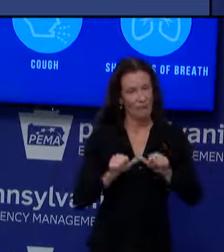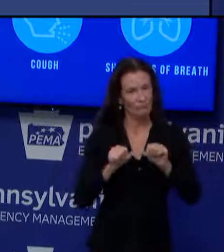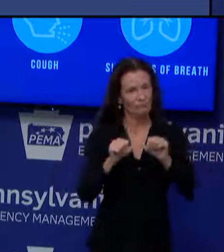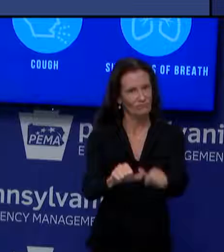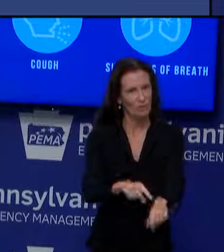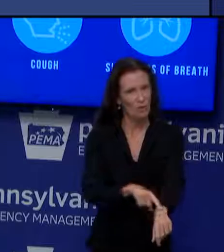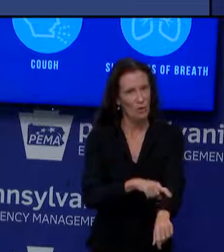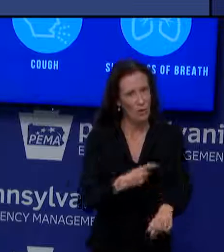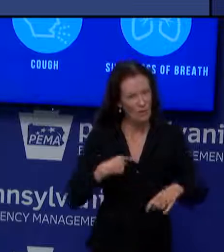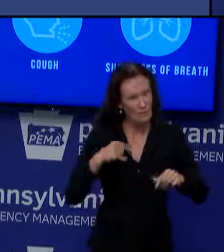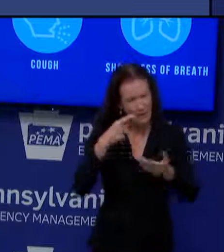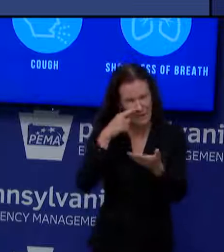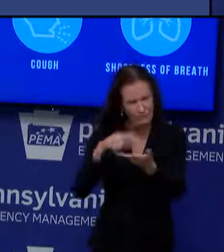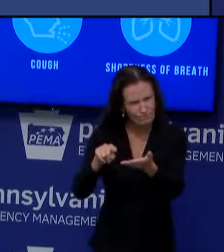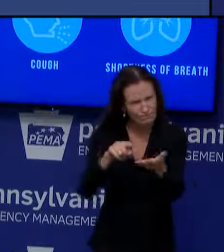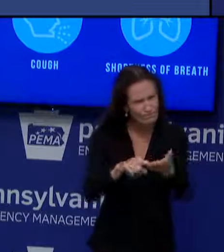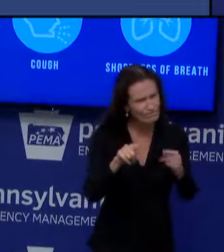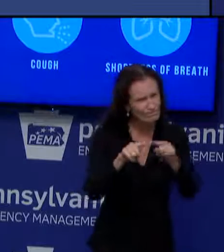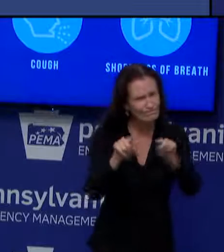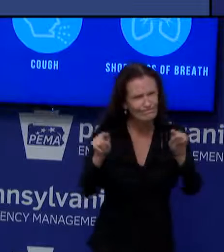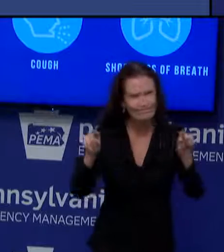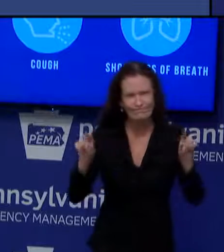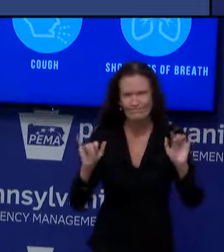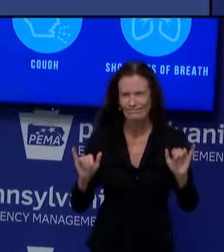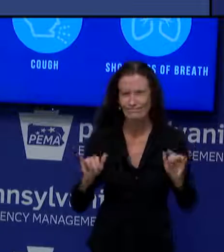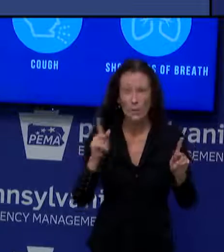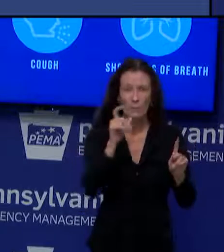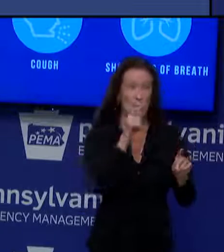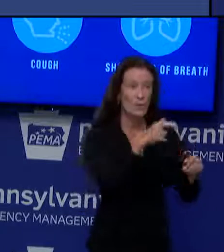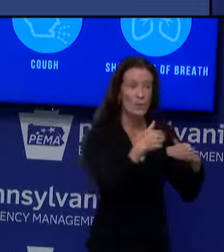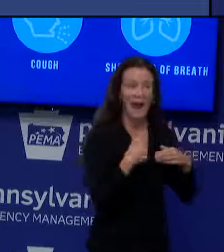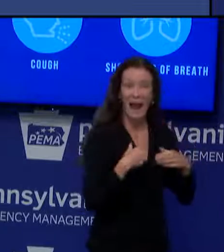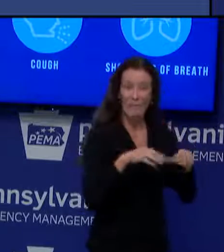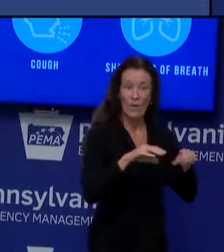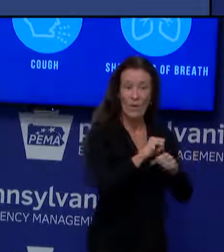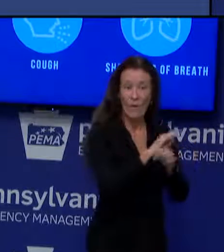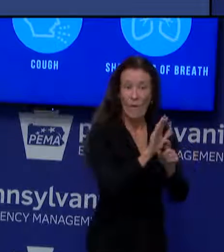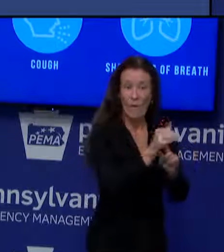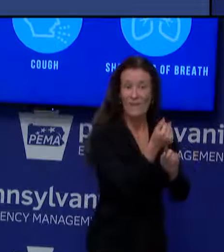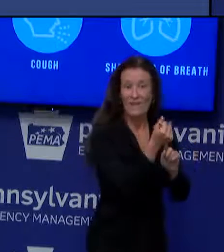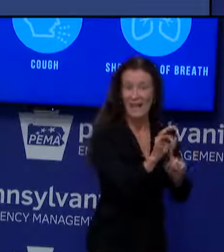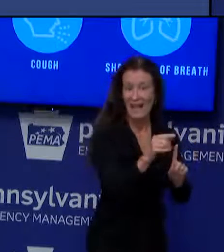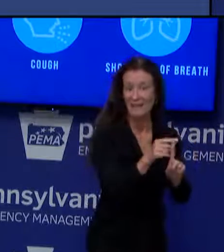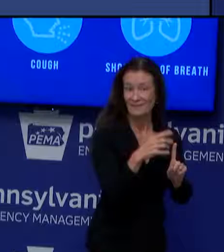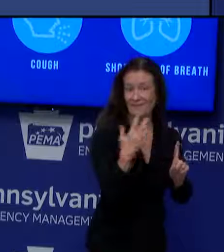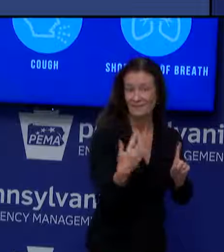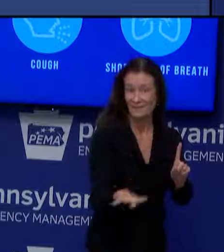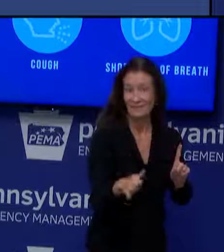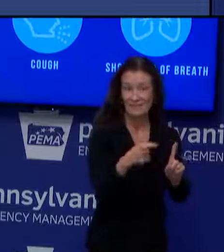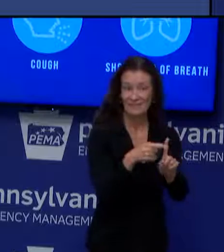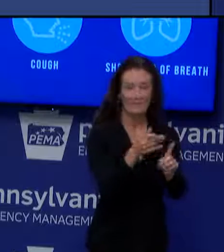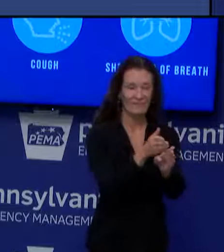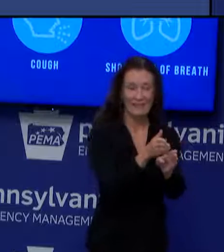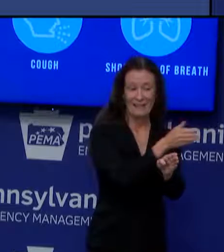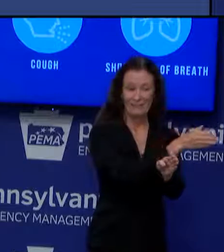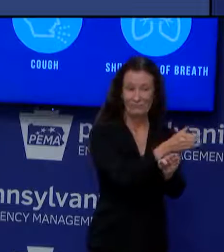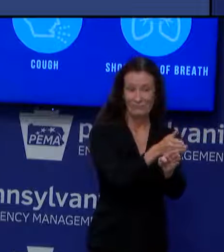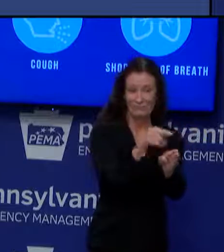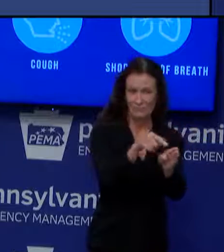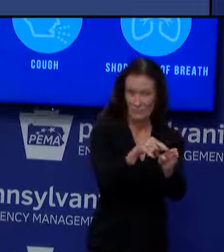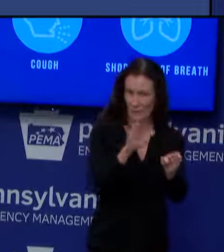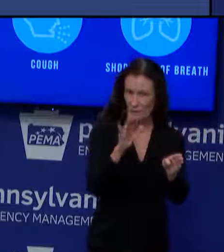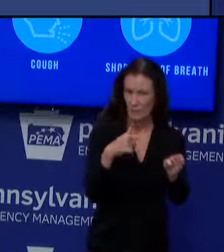with pre-existing conditions, that possibility to lose healthcare access is